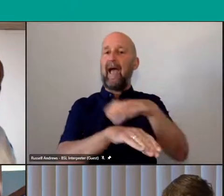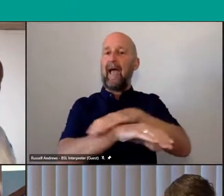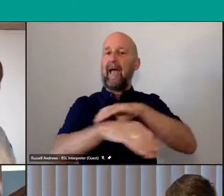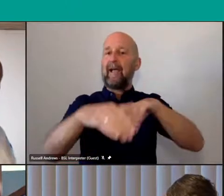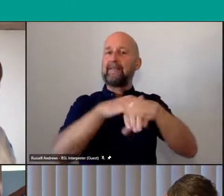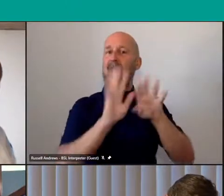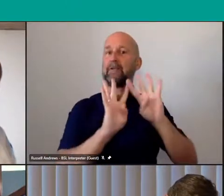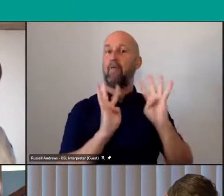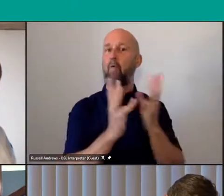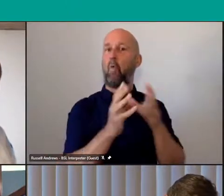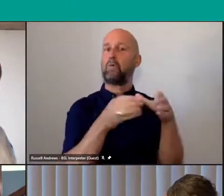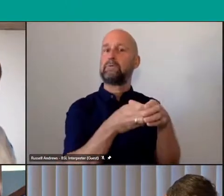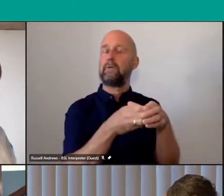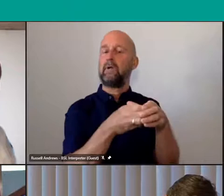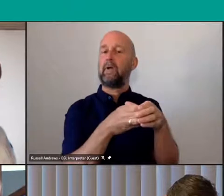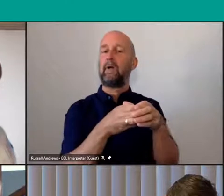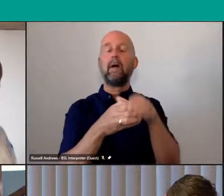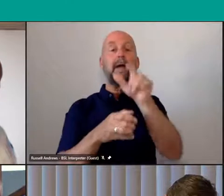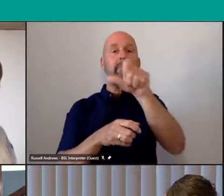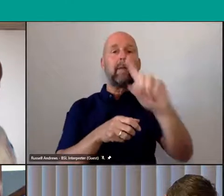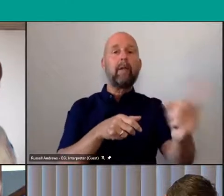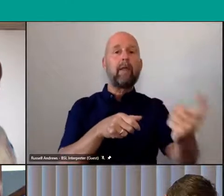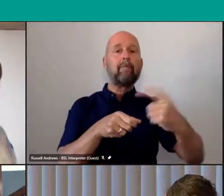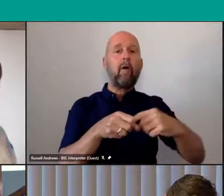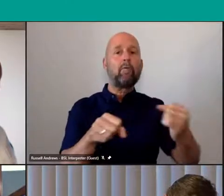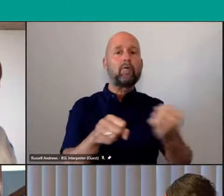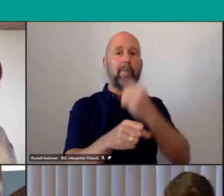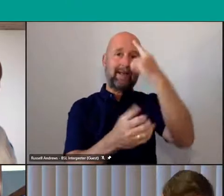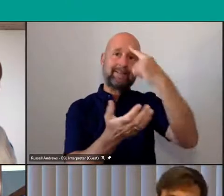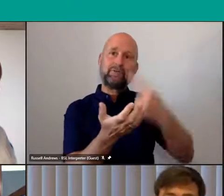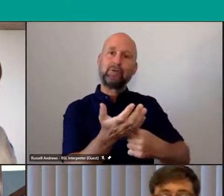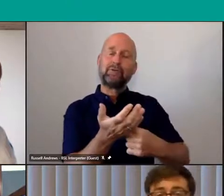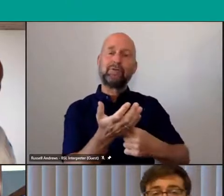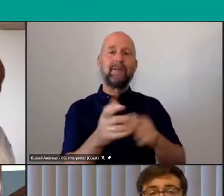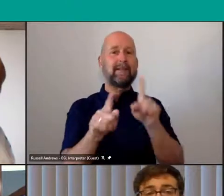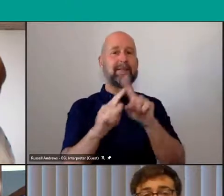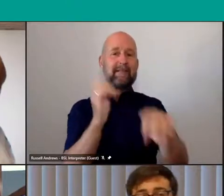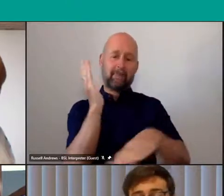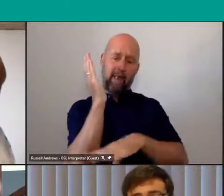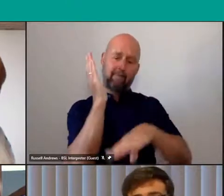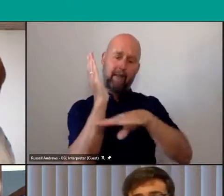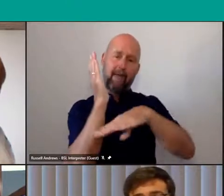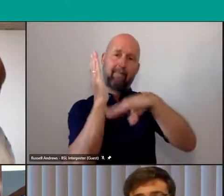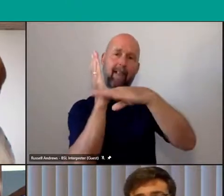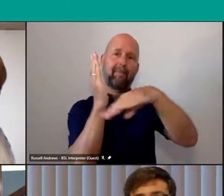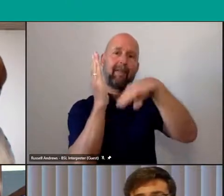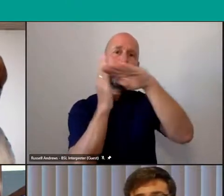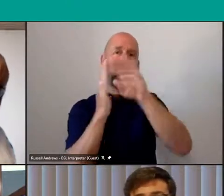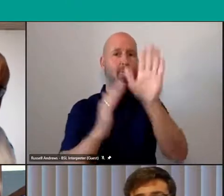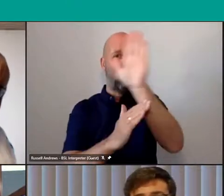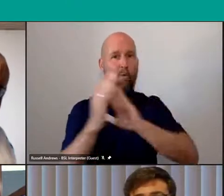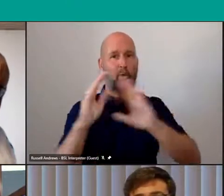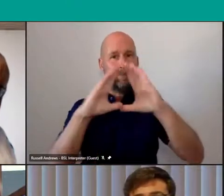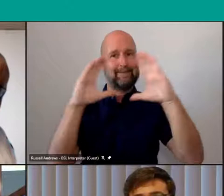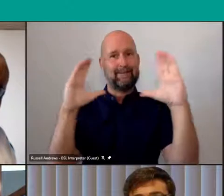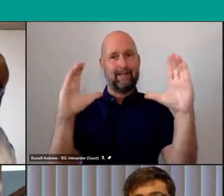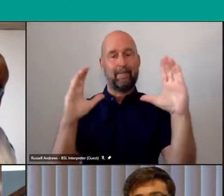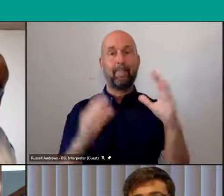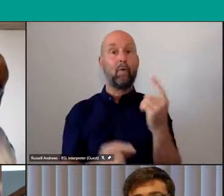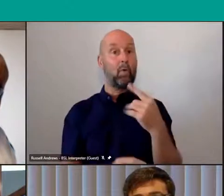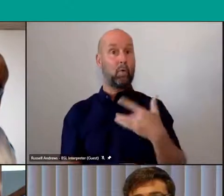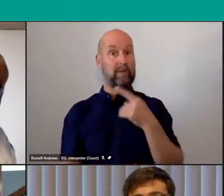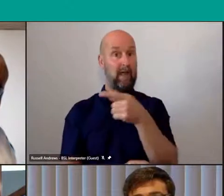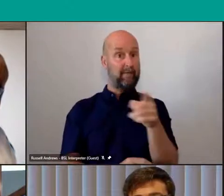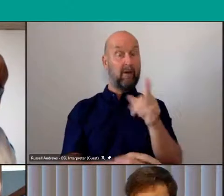how we can get people involved in decision-making at every level of the city region, so that the people whose lives in the end